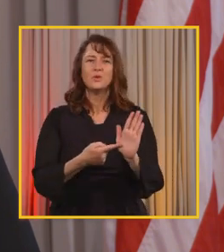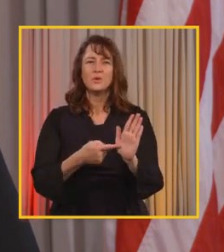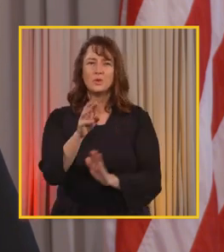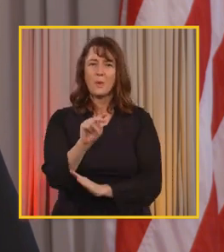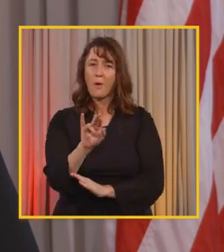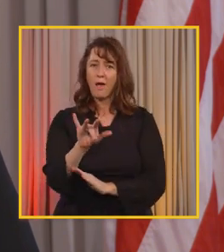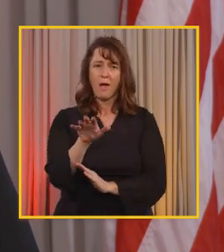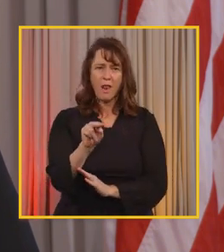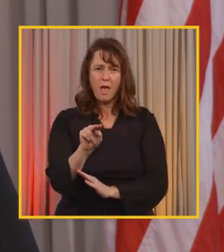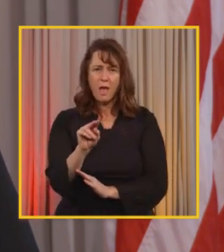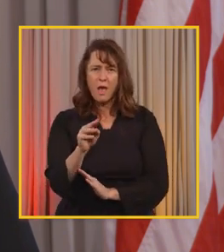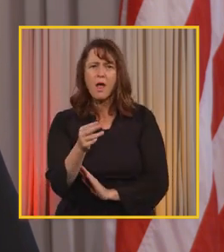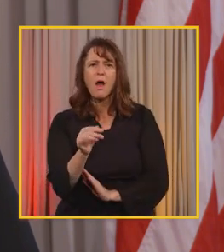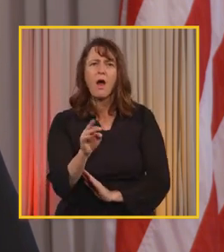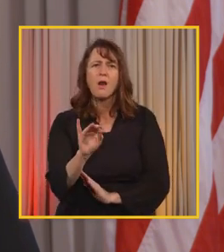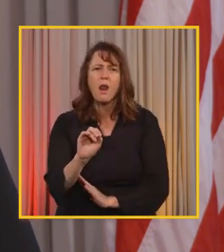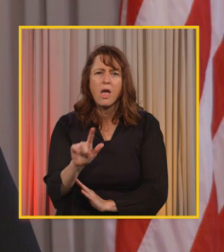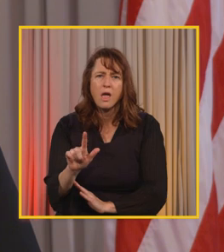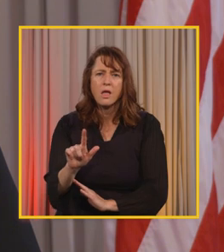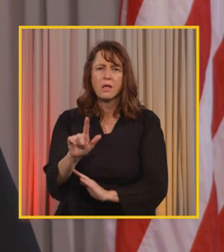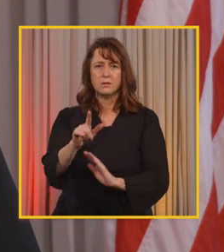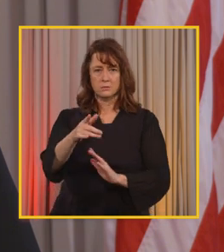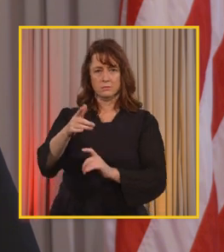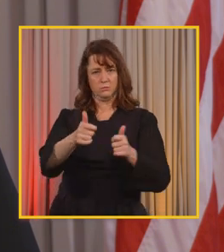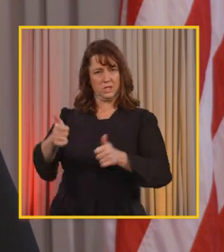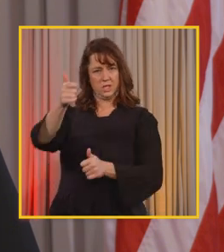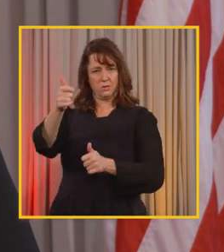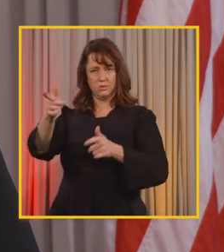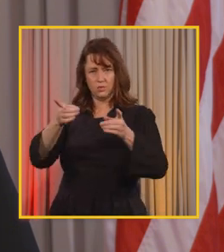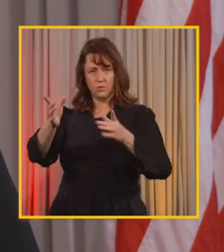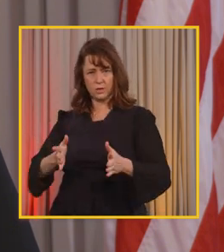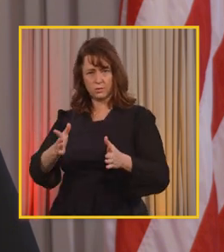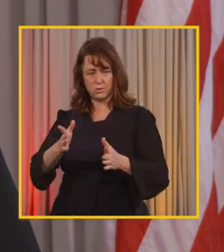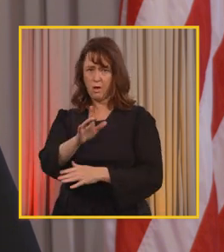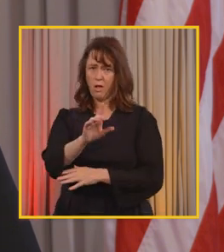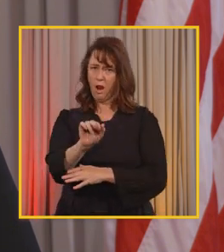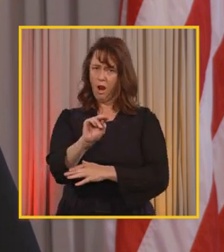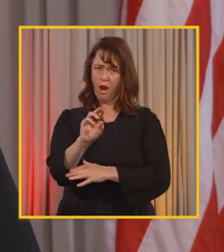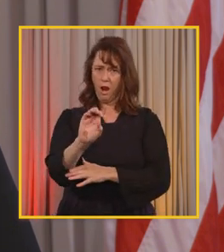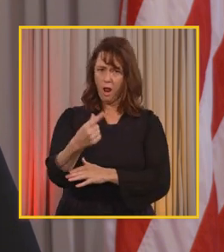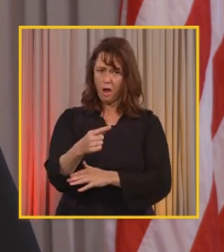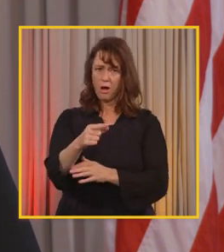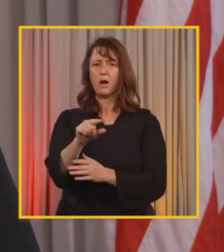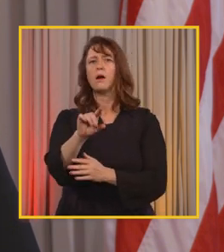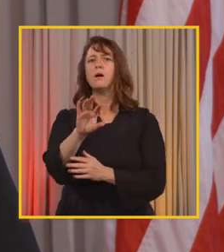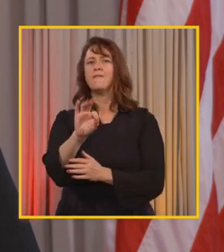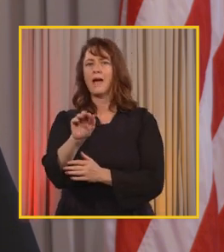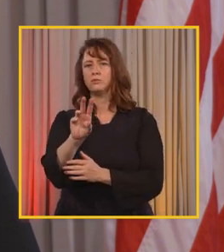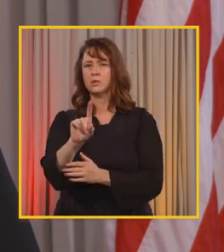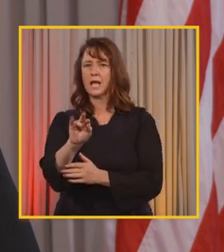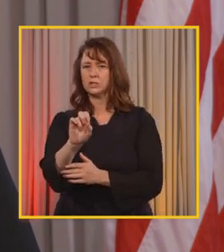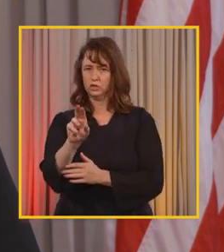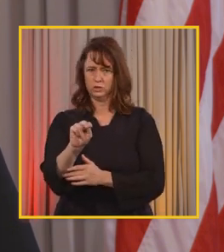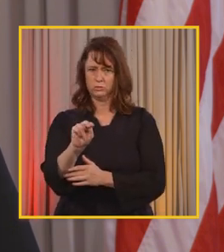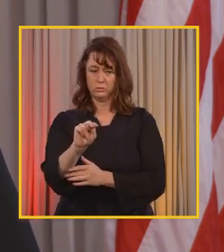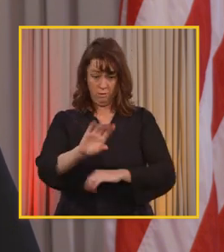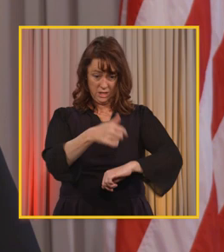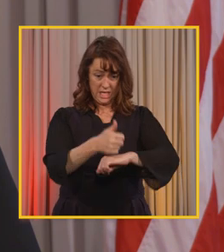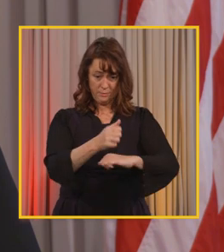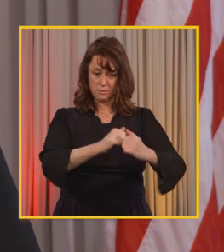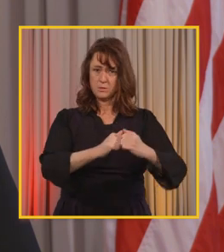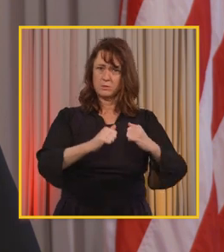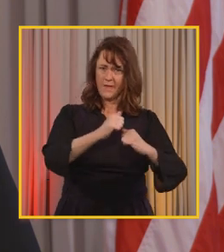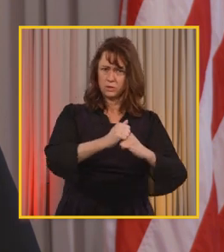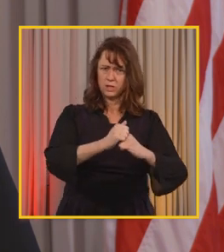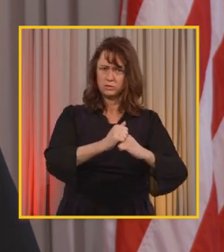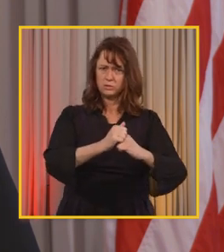director of the Long Family Foundation. Ms. Long and her husband, John Long, established the foundation in 1992